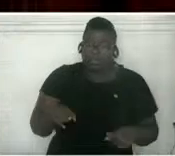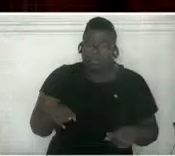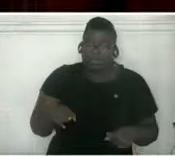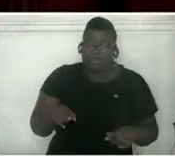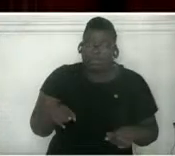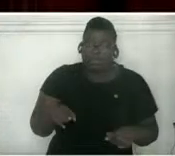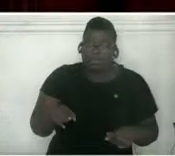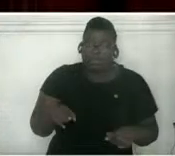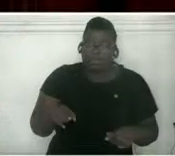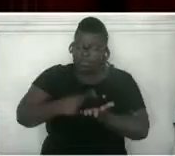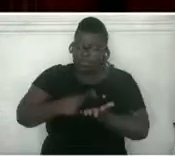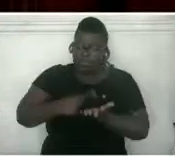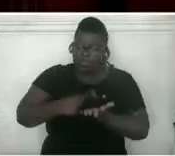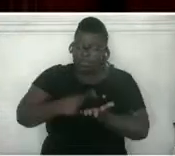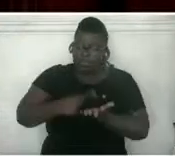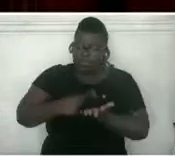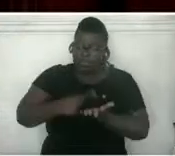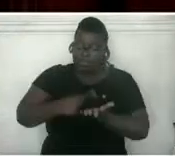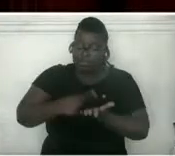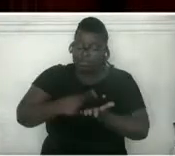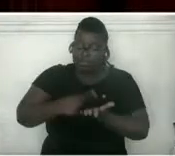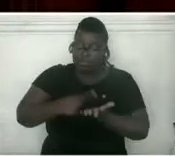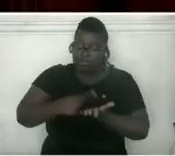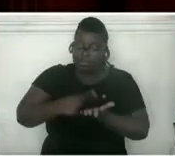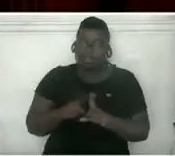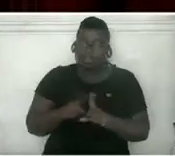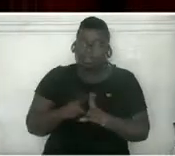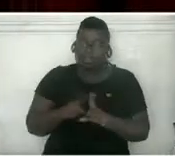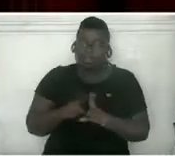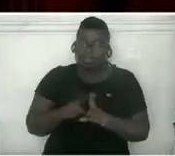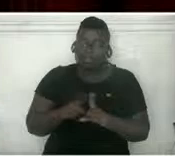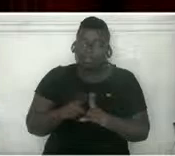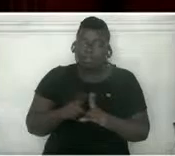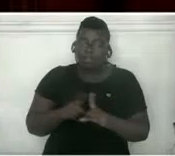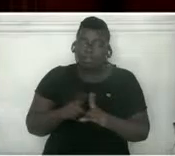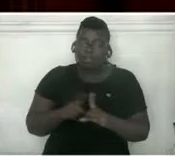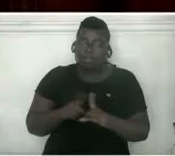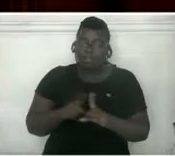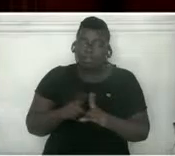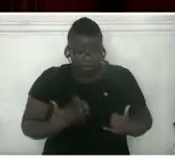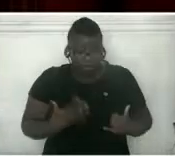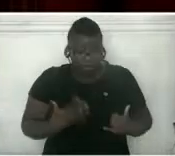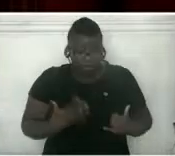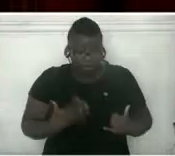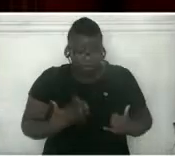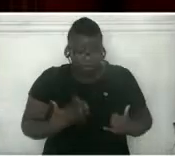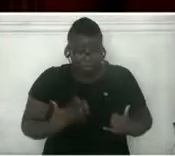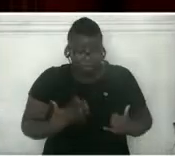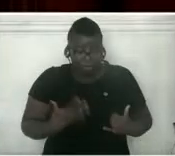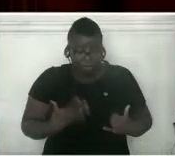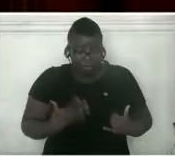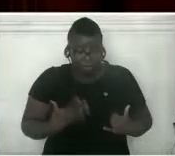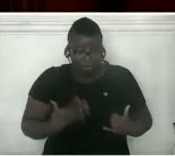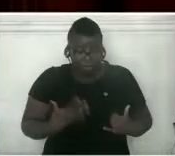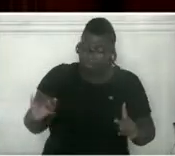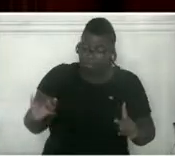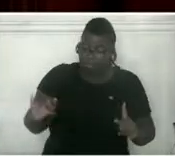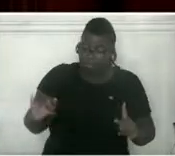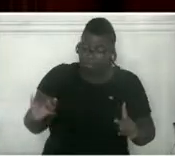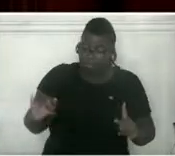nomasipala ngonjalo namakhosi ukuthi inkampani eyifuna investment kuma